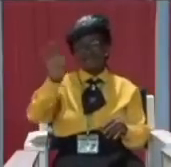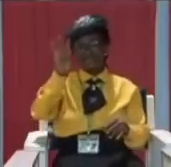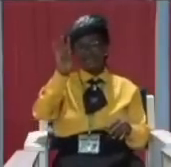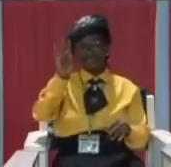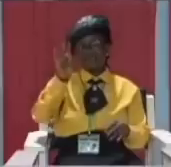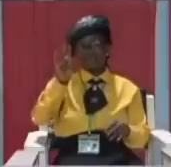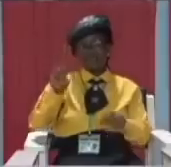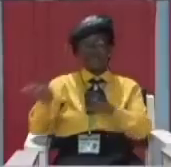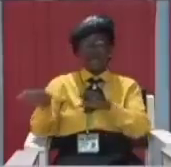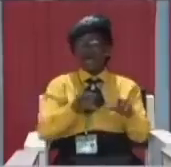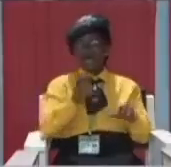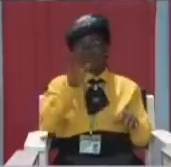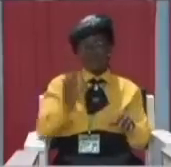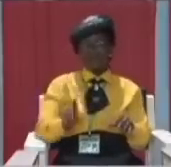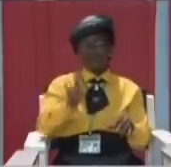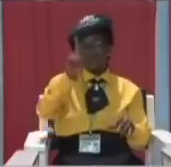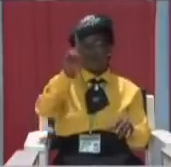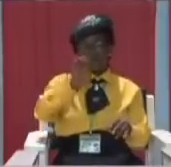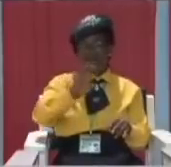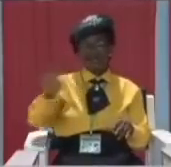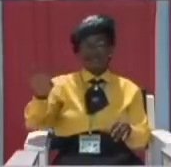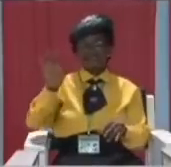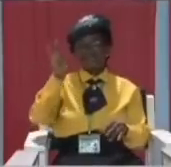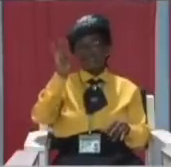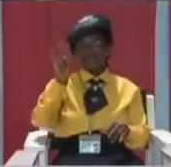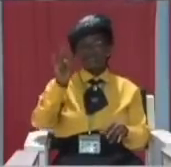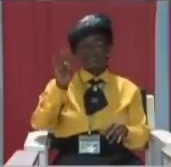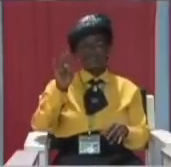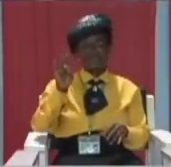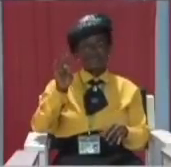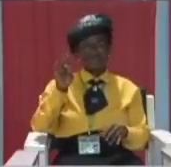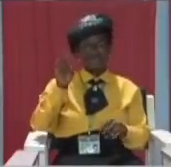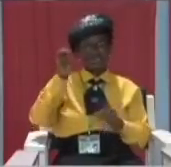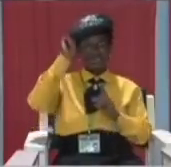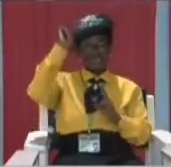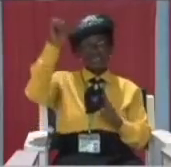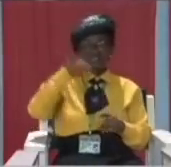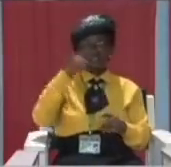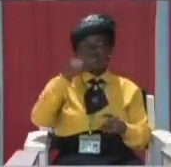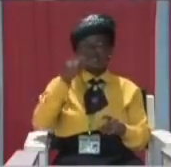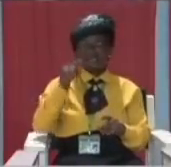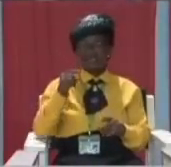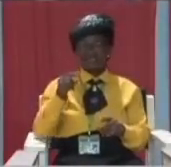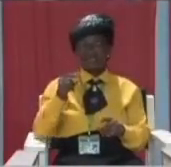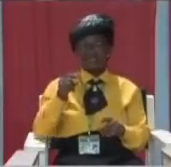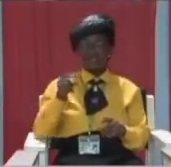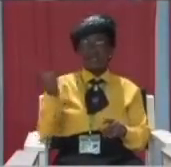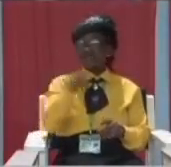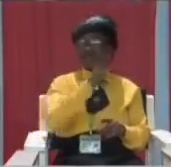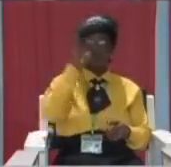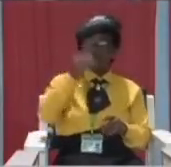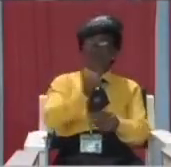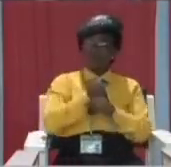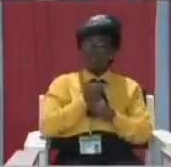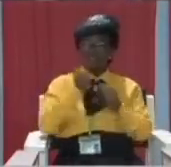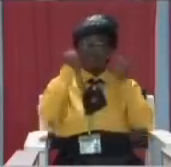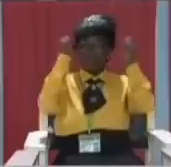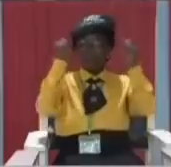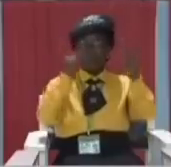Acts chapter 1, verse 8, it says, you shall receive power. When the Holy Ghost is come upon